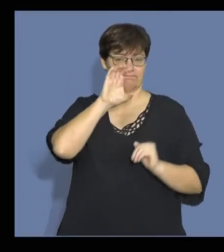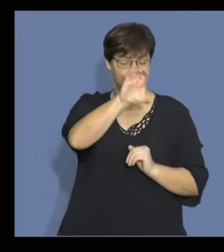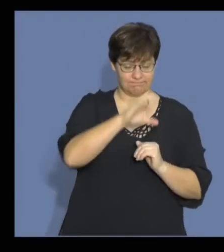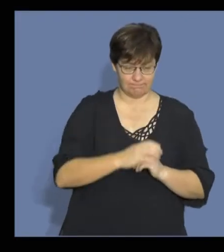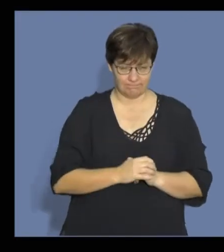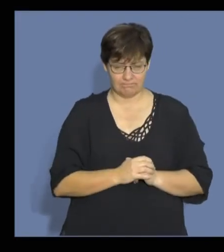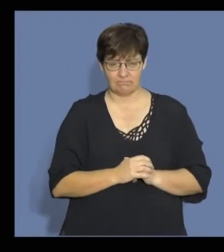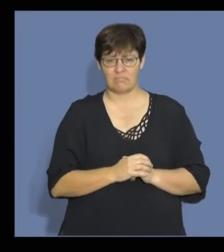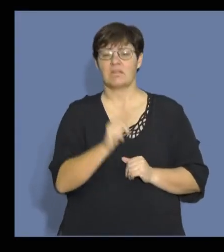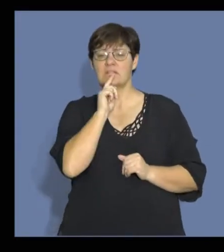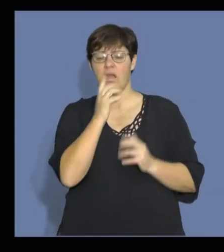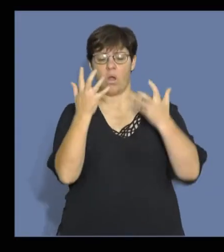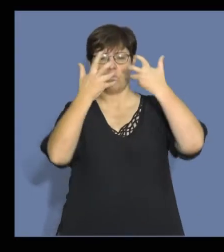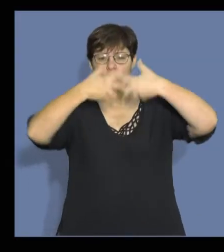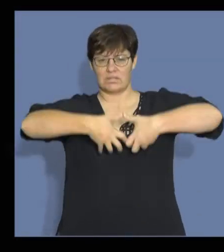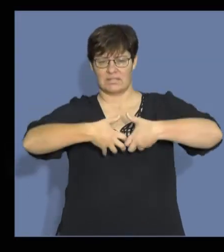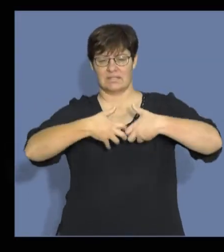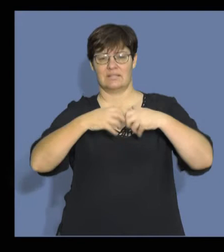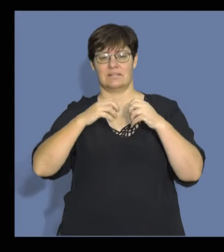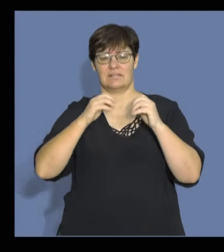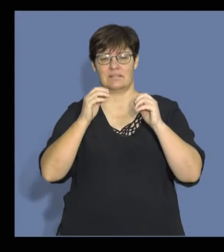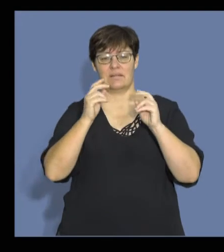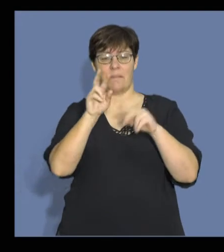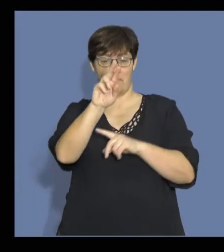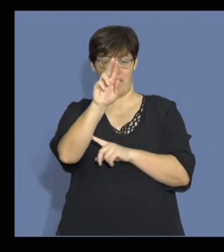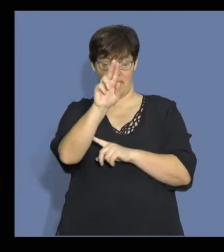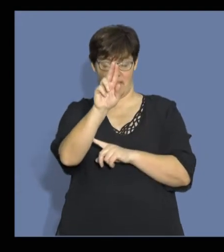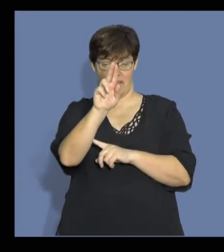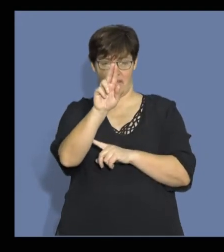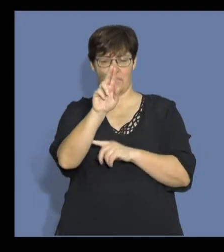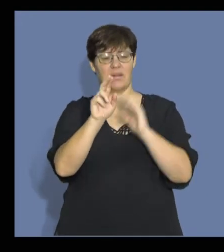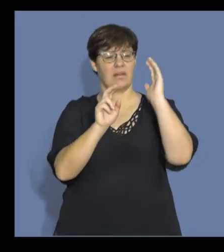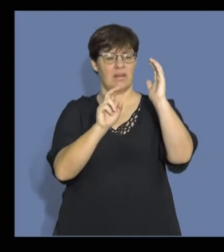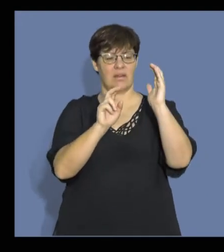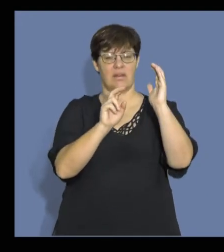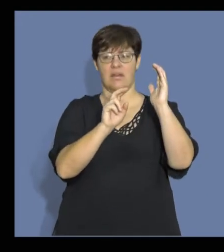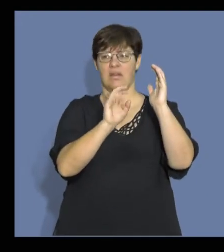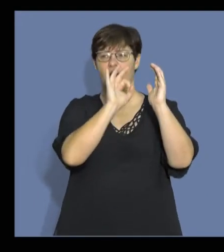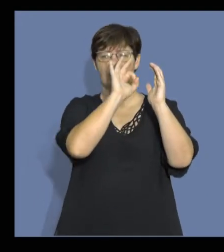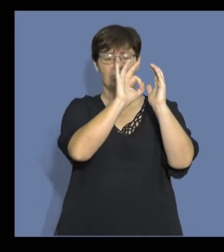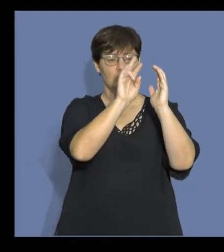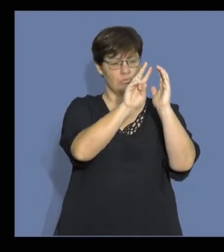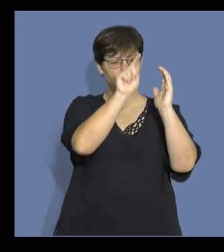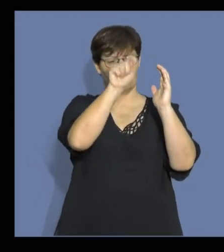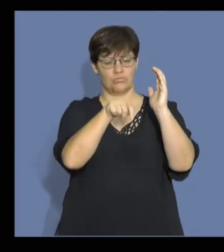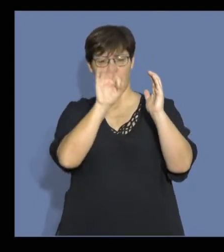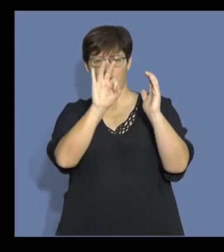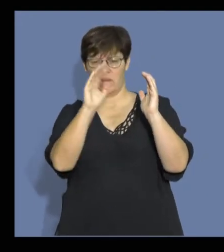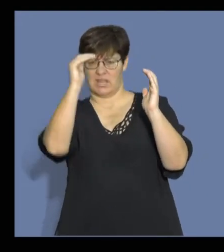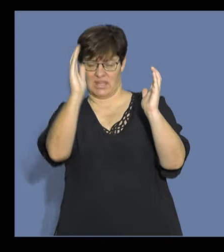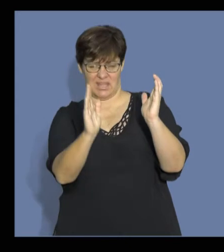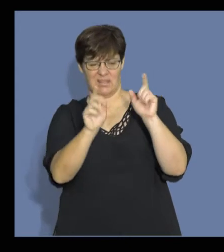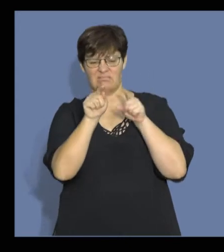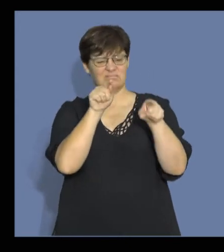we spoke about a coordinate pair. So here I've written a coordinate pair, 2, 3 in brackets with a semicolon in